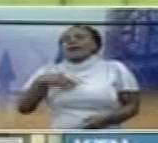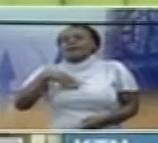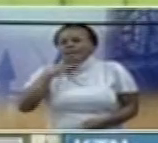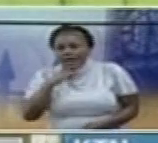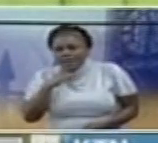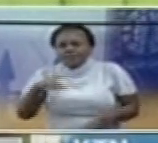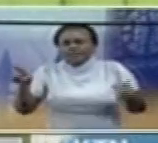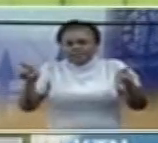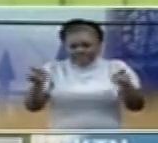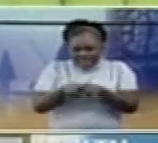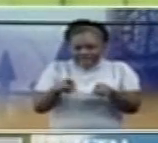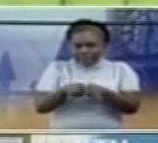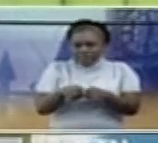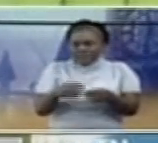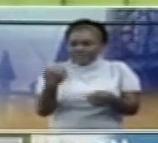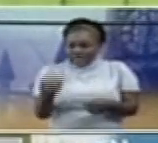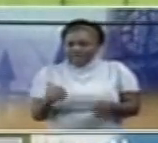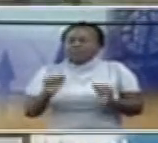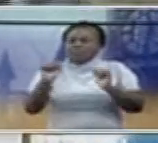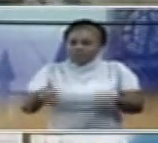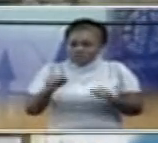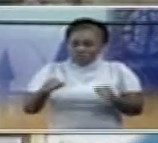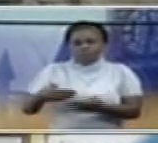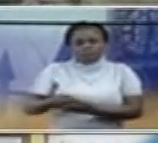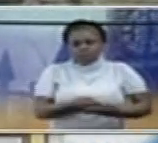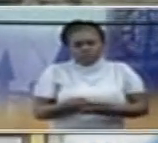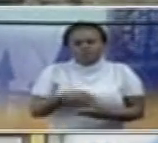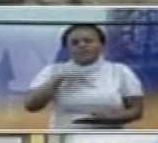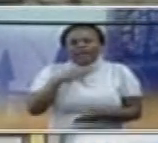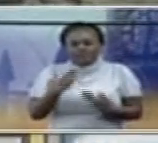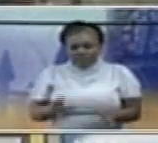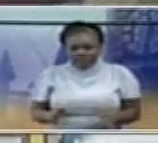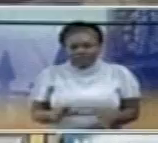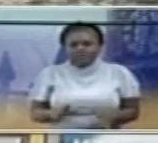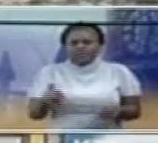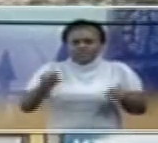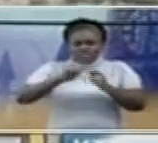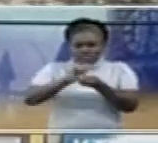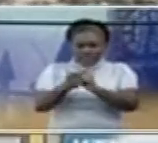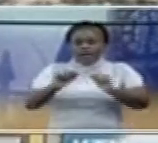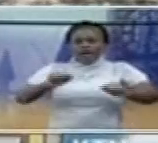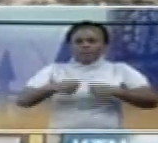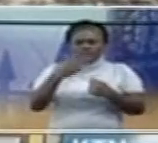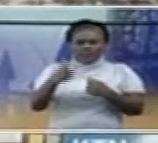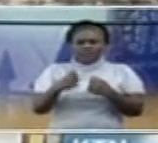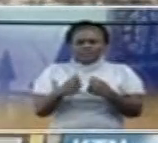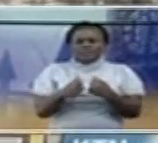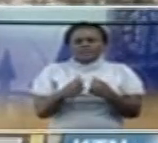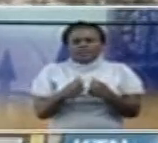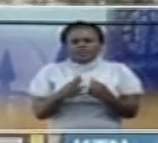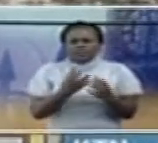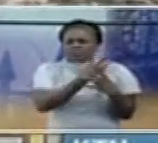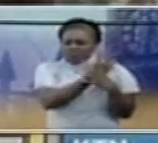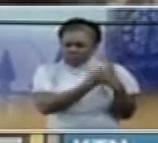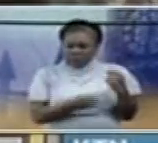the chances of a child surviving actually very minimal. The mother's deaths then set off a chain of events that had a devastating impact on